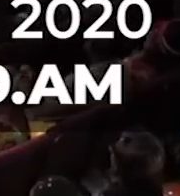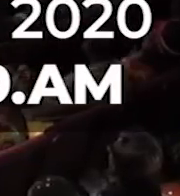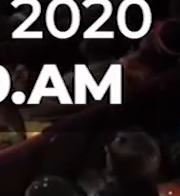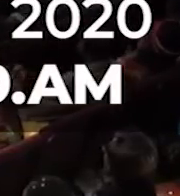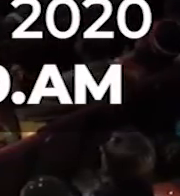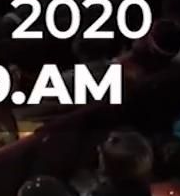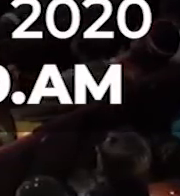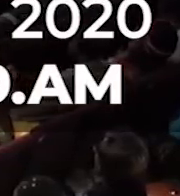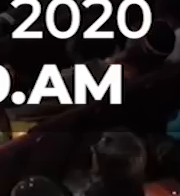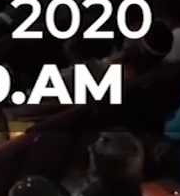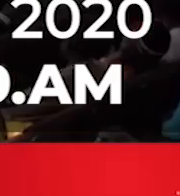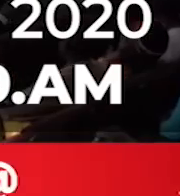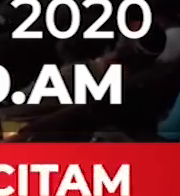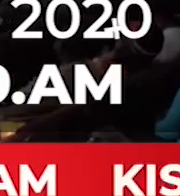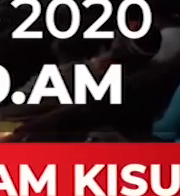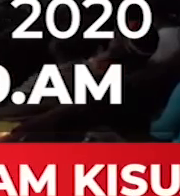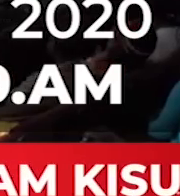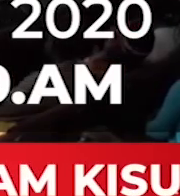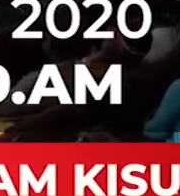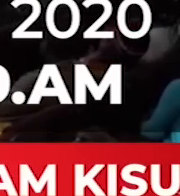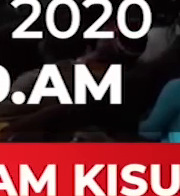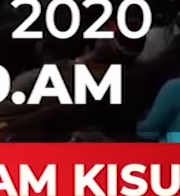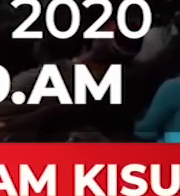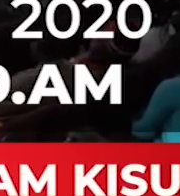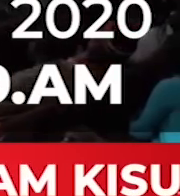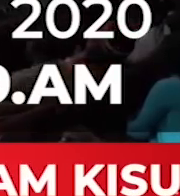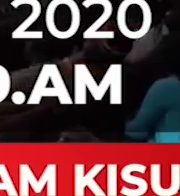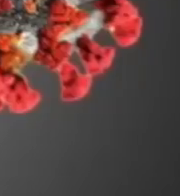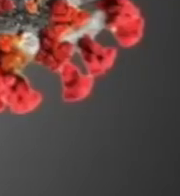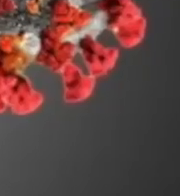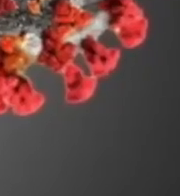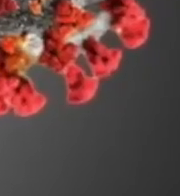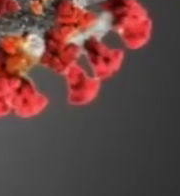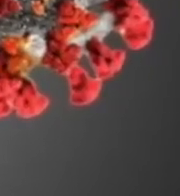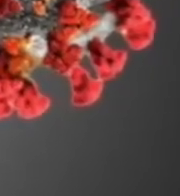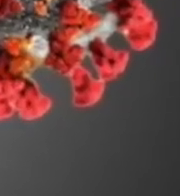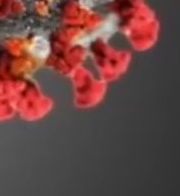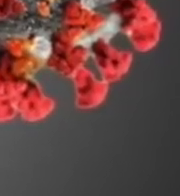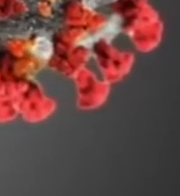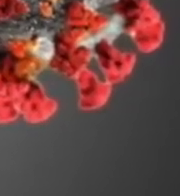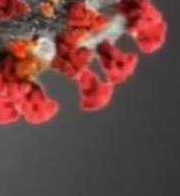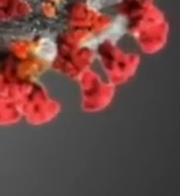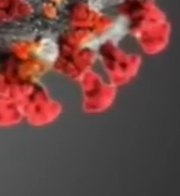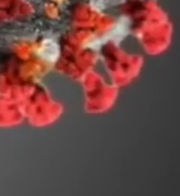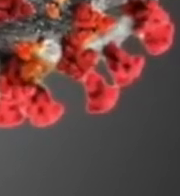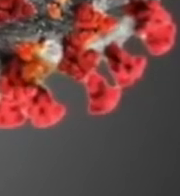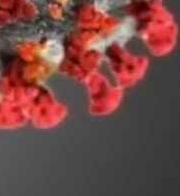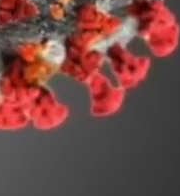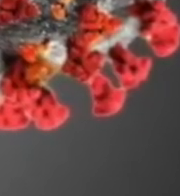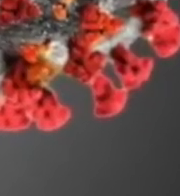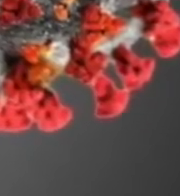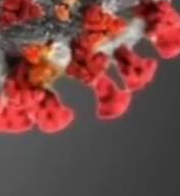proceeded as scheduled at CITAM Kisumu on the 14th of March. Unfortunately, due to the restrictions in the wake